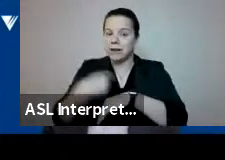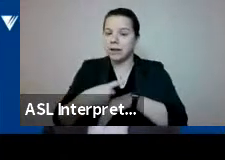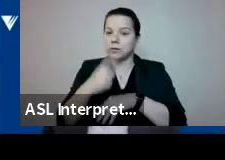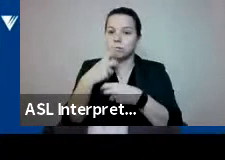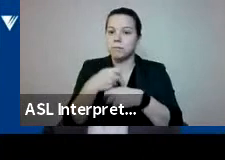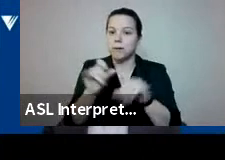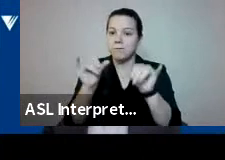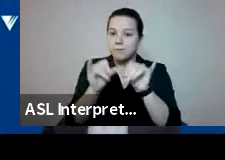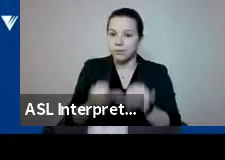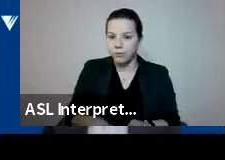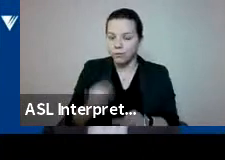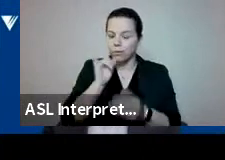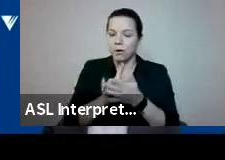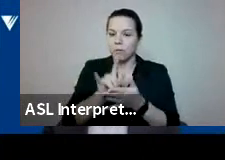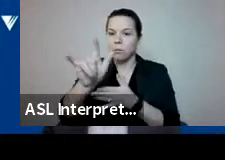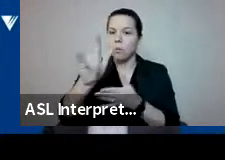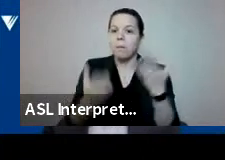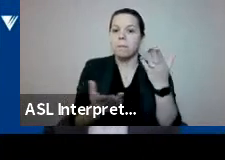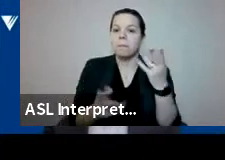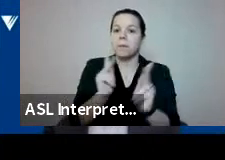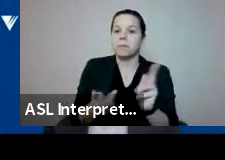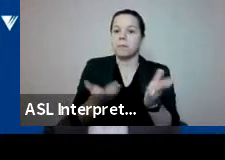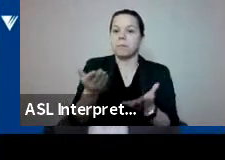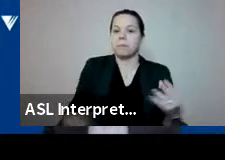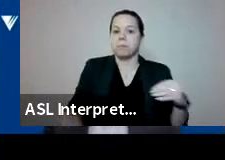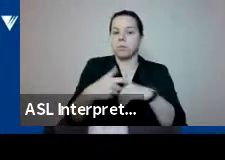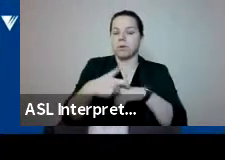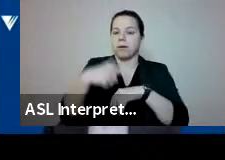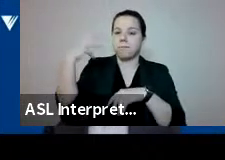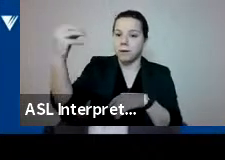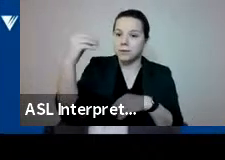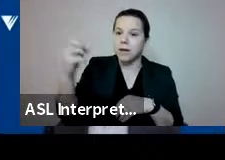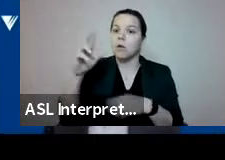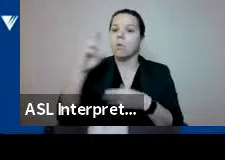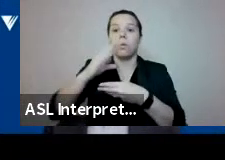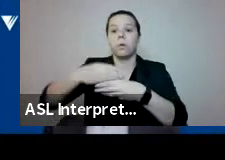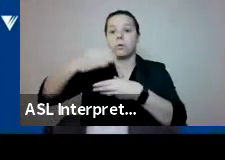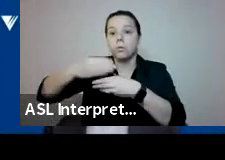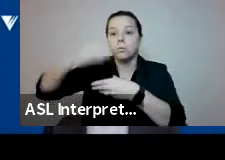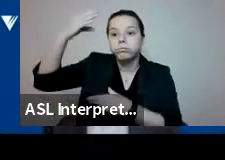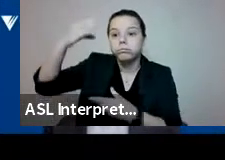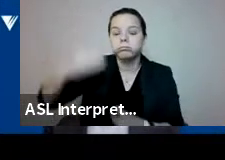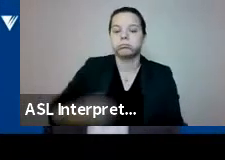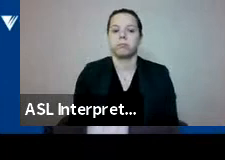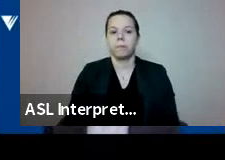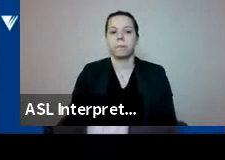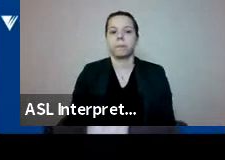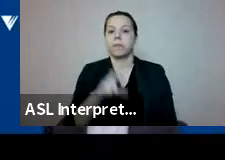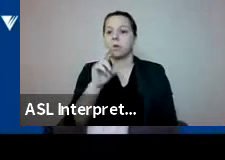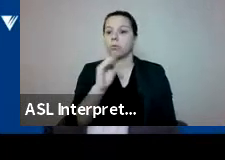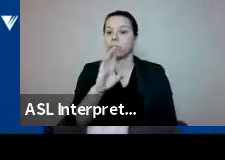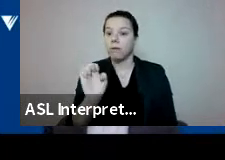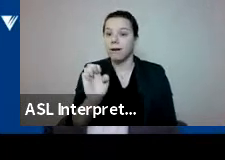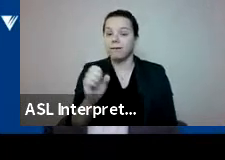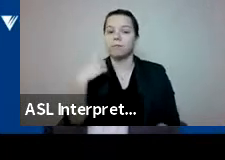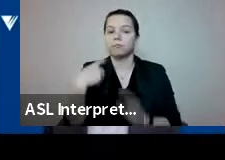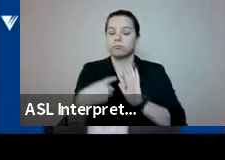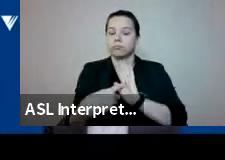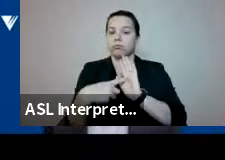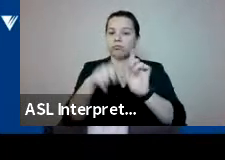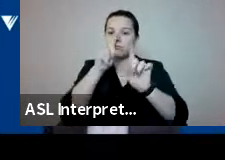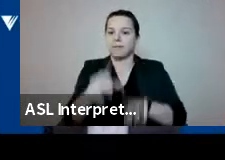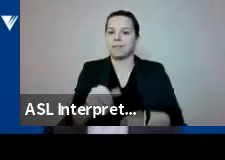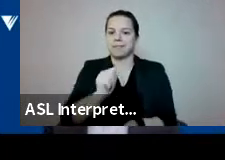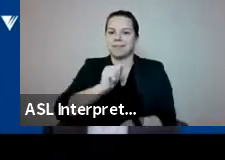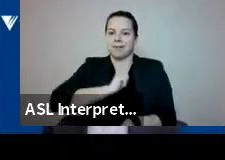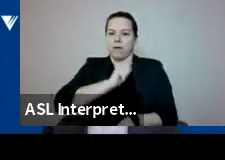differentiate airports where people might spend more time outdoors or with windows open. race, ethnicity represents respondents'